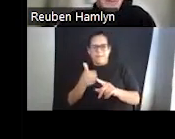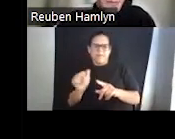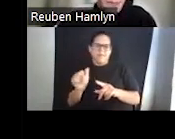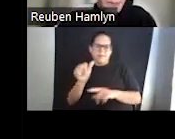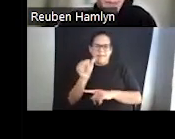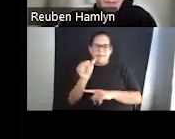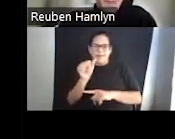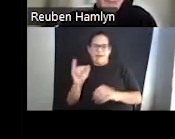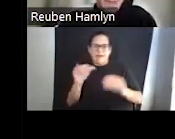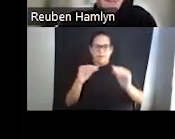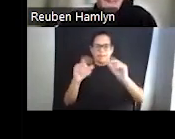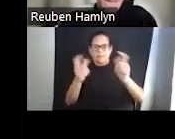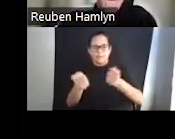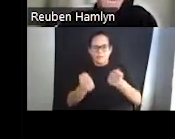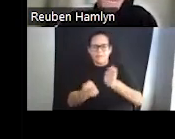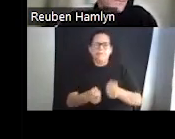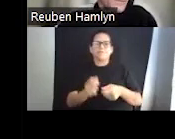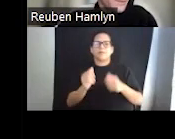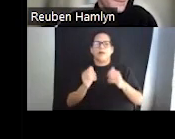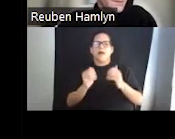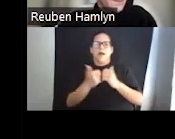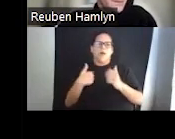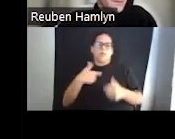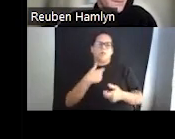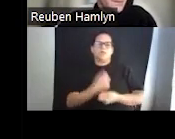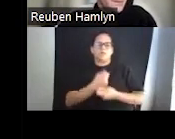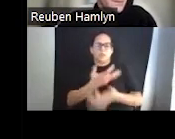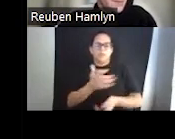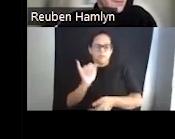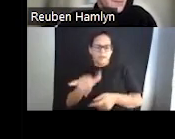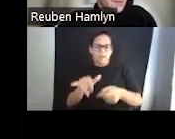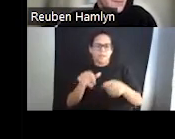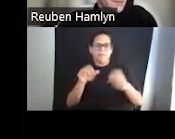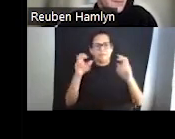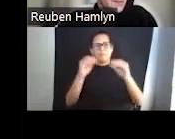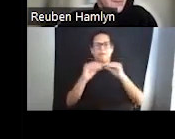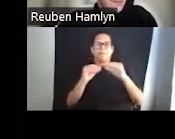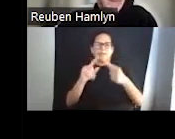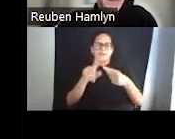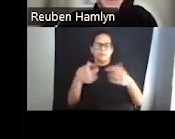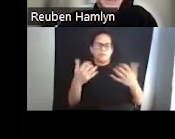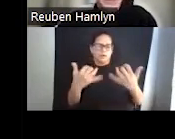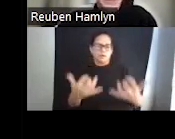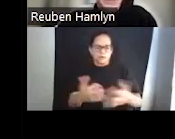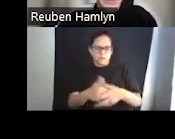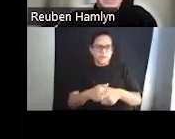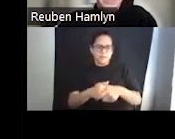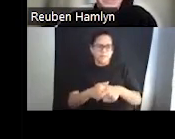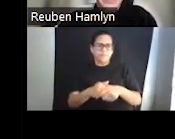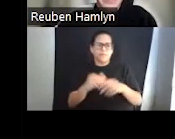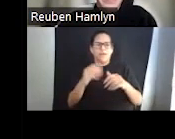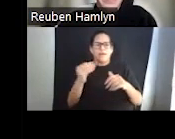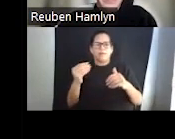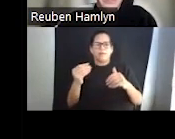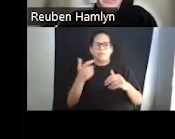AI manipulation. So how are we disclosing that modification to the audience? And having